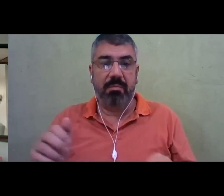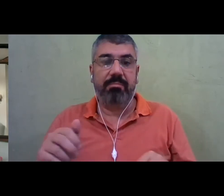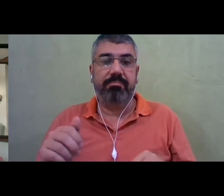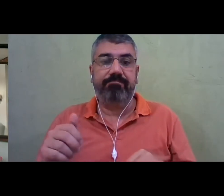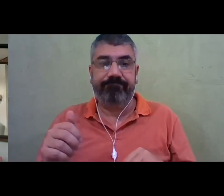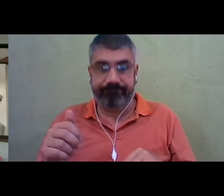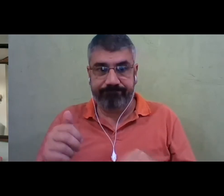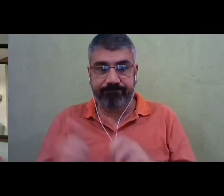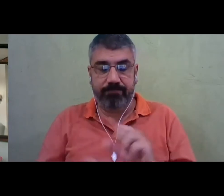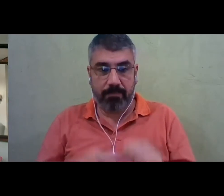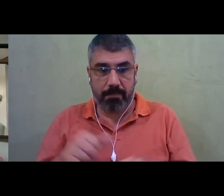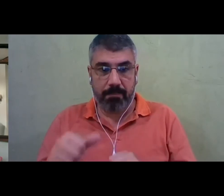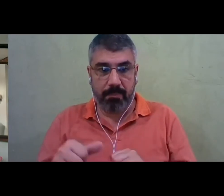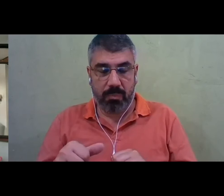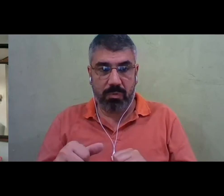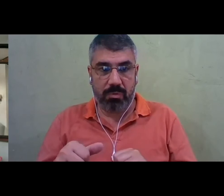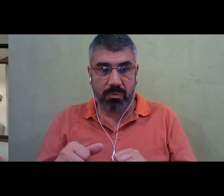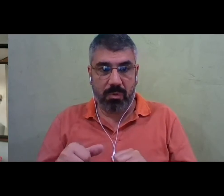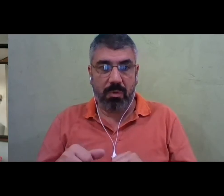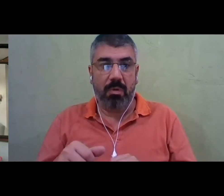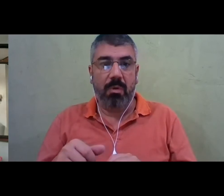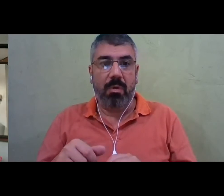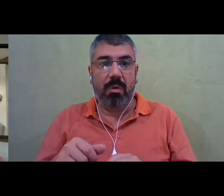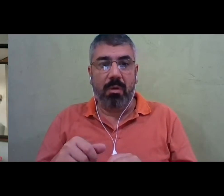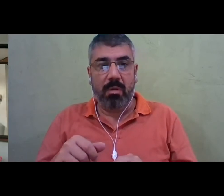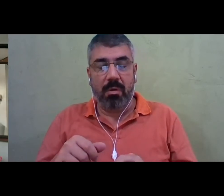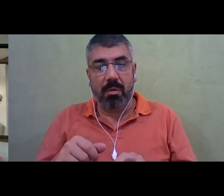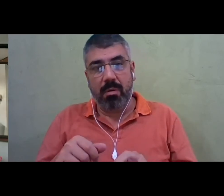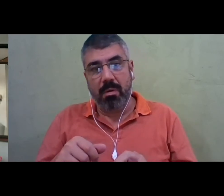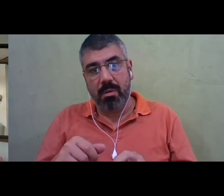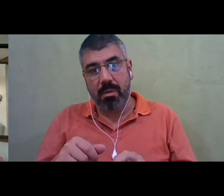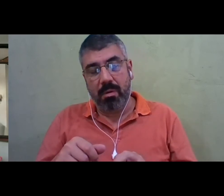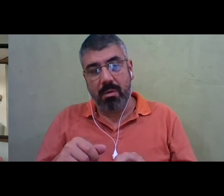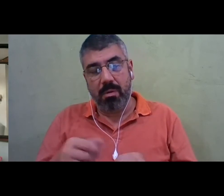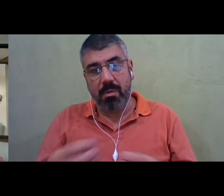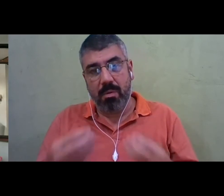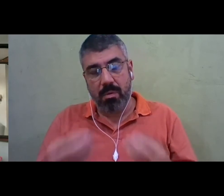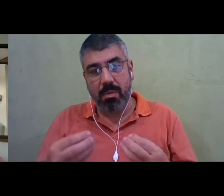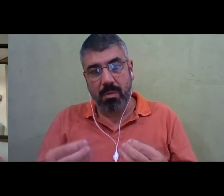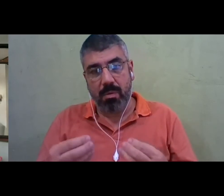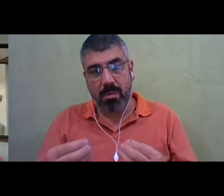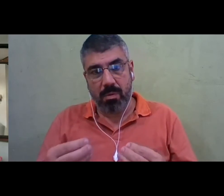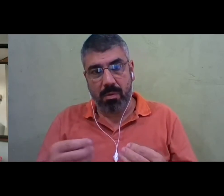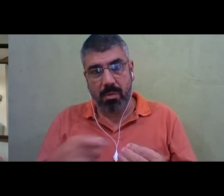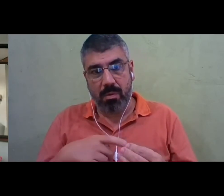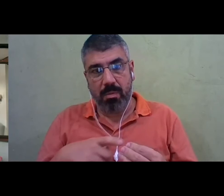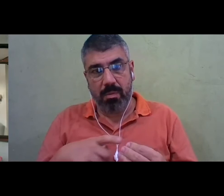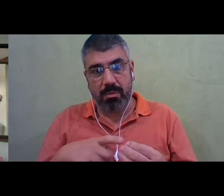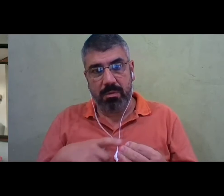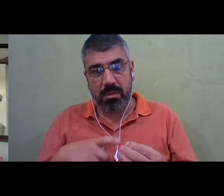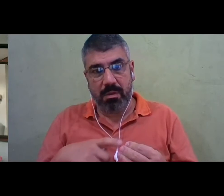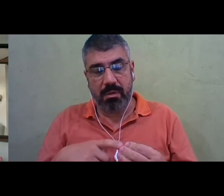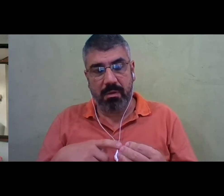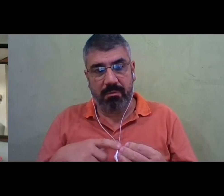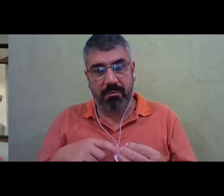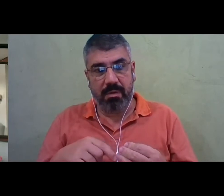into little bits. I mean, in Australia, we're in a complete quarantine wall. No people going in or out. We have no